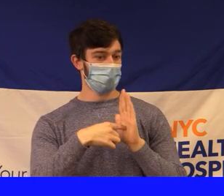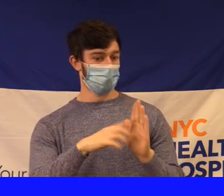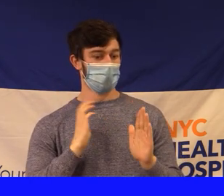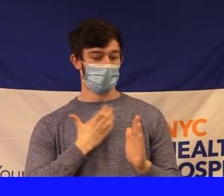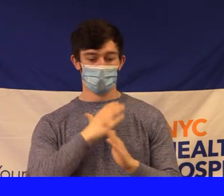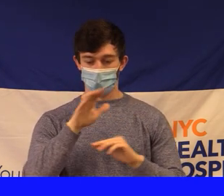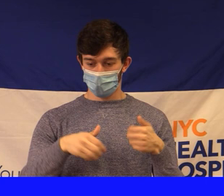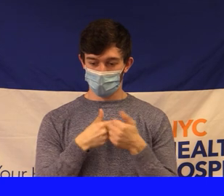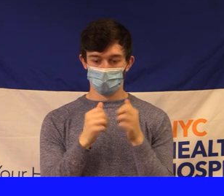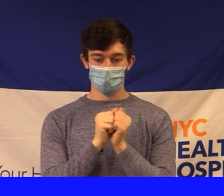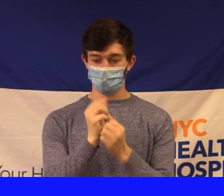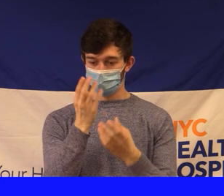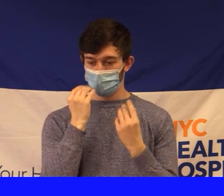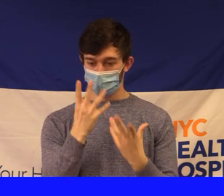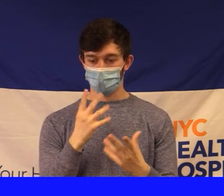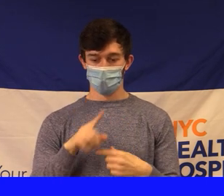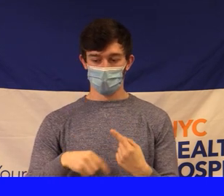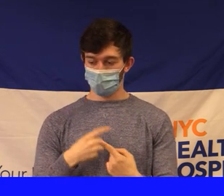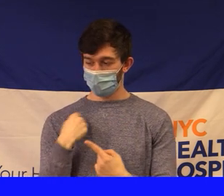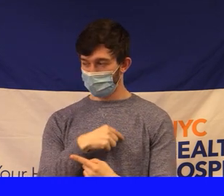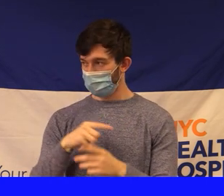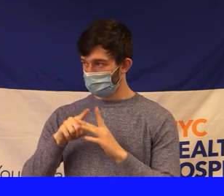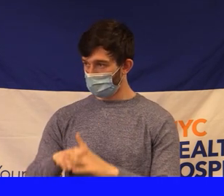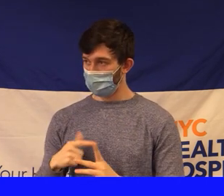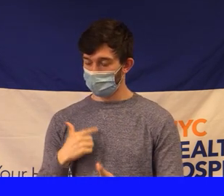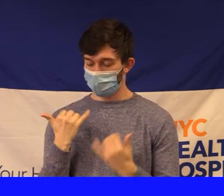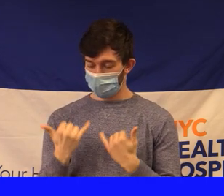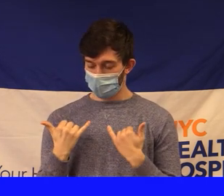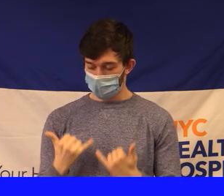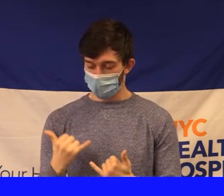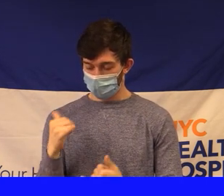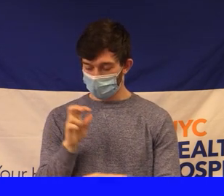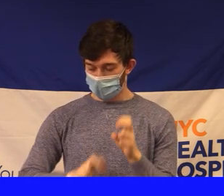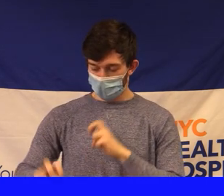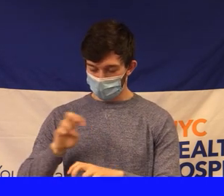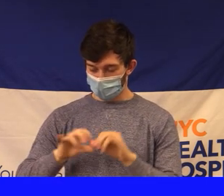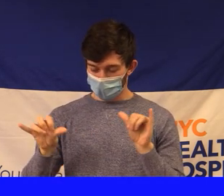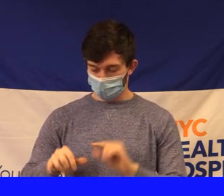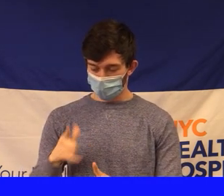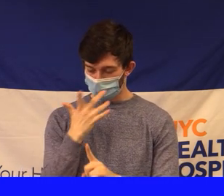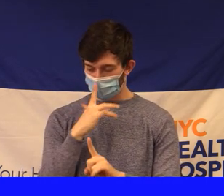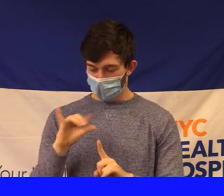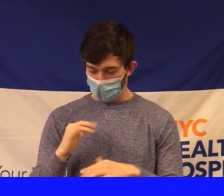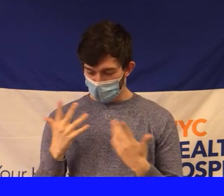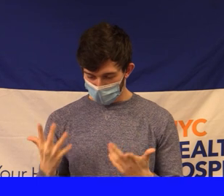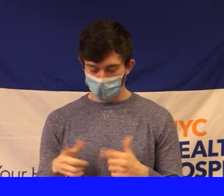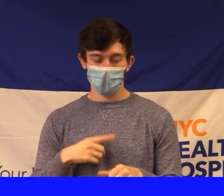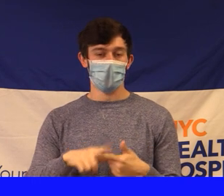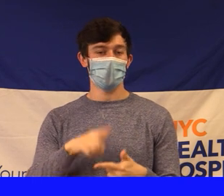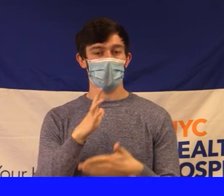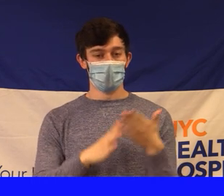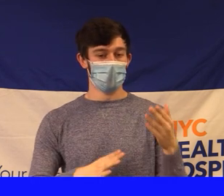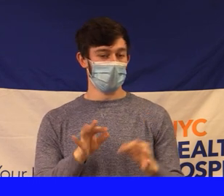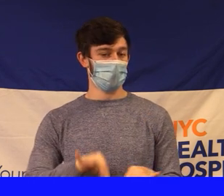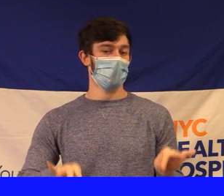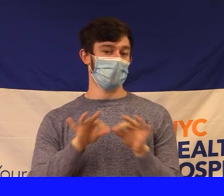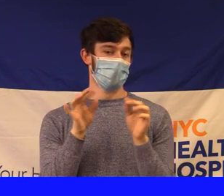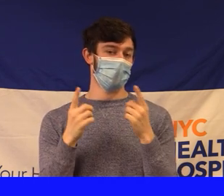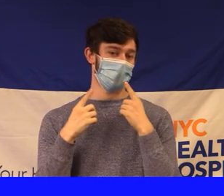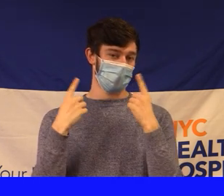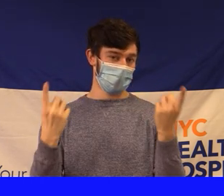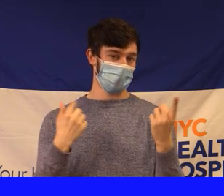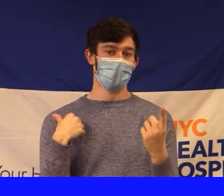we had with data going into this on what the prior transfer system looked like. And then, you know, some of the key successes and other things we've